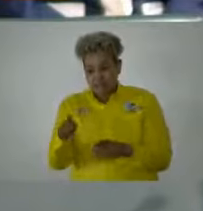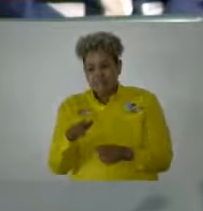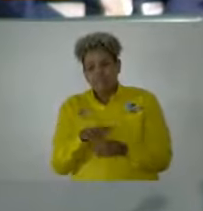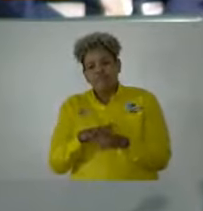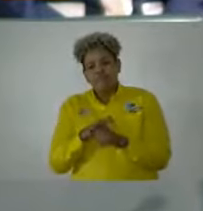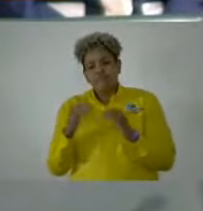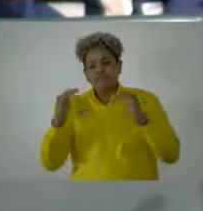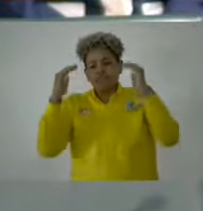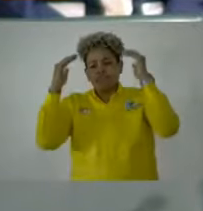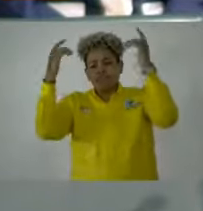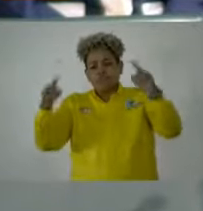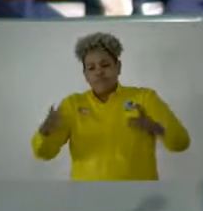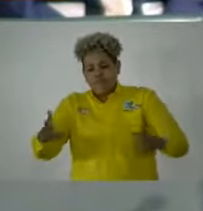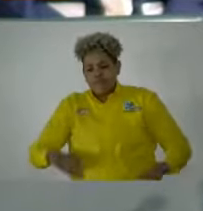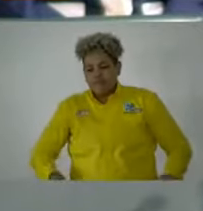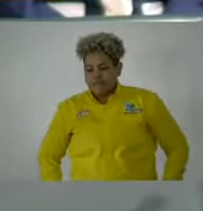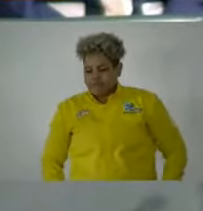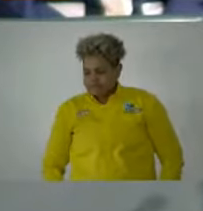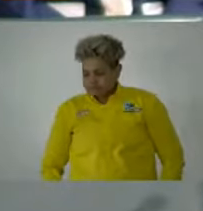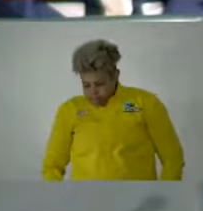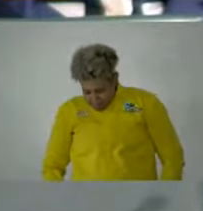come.